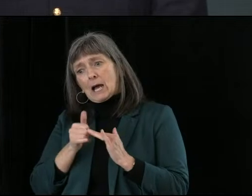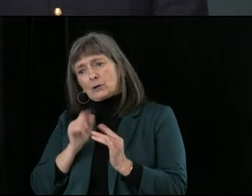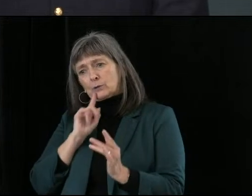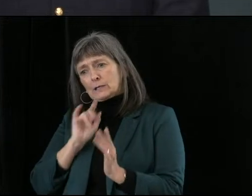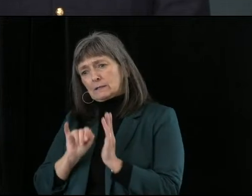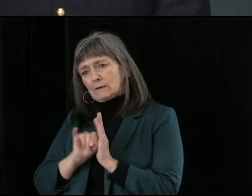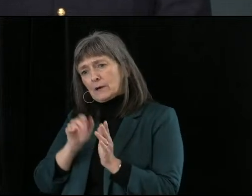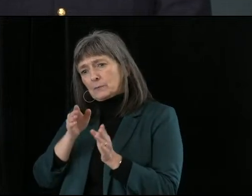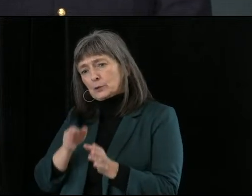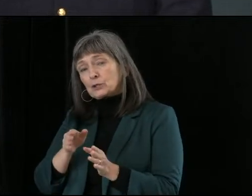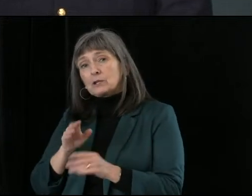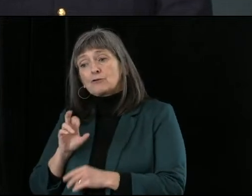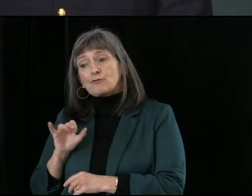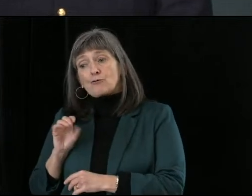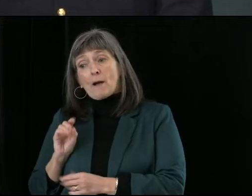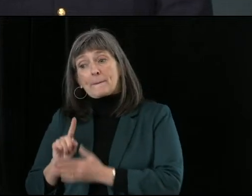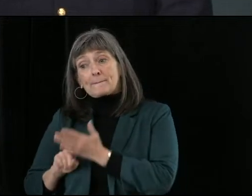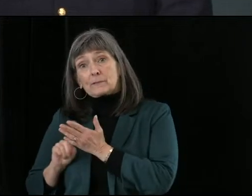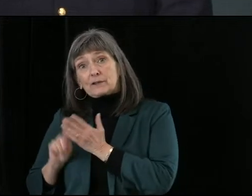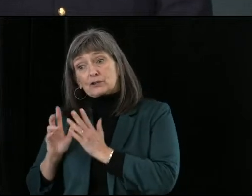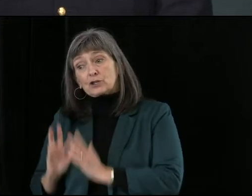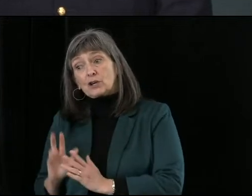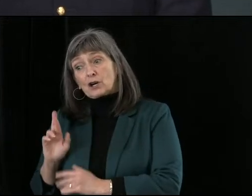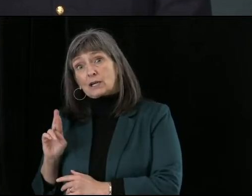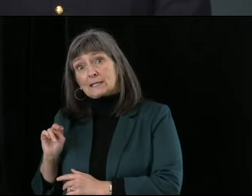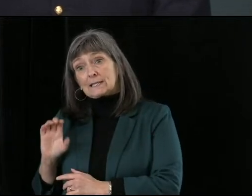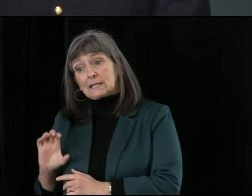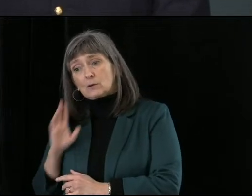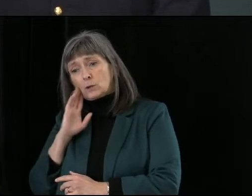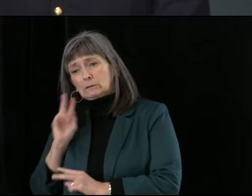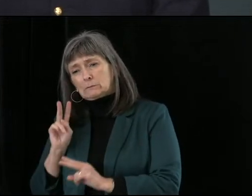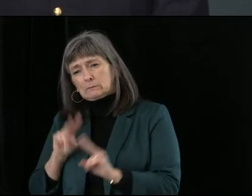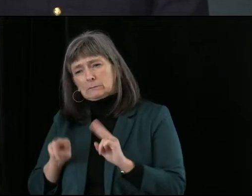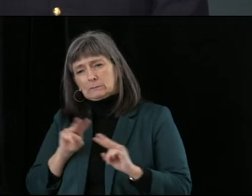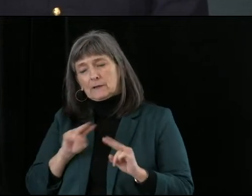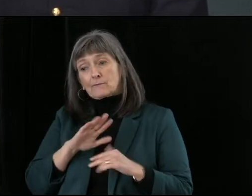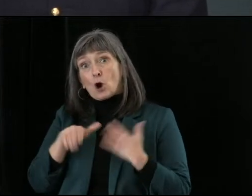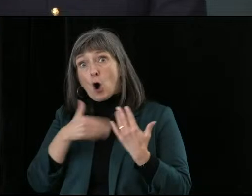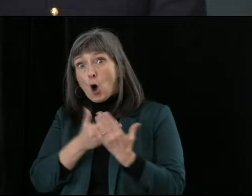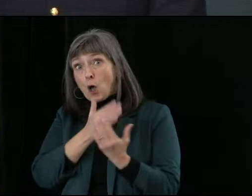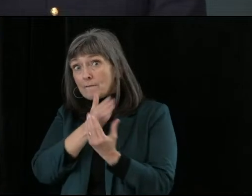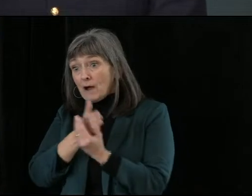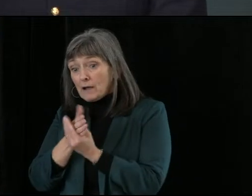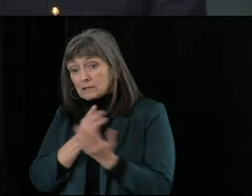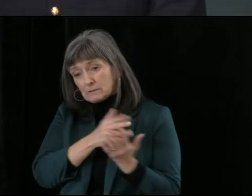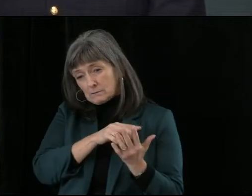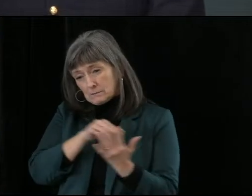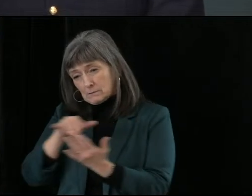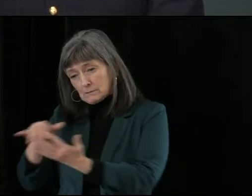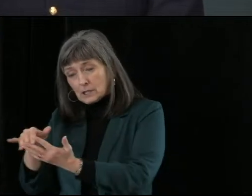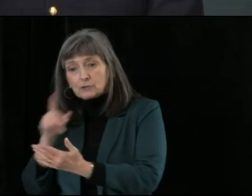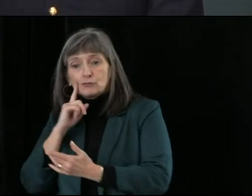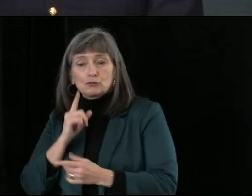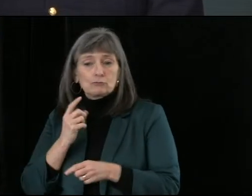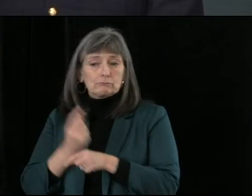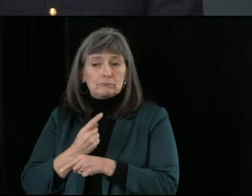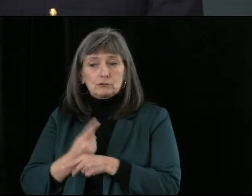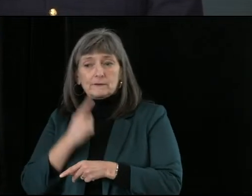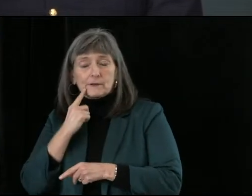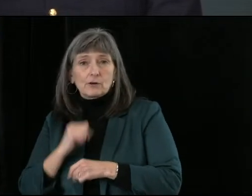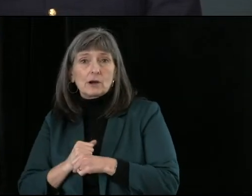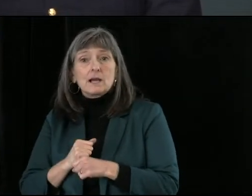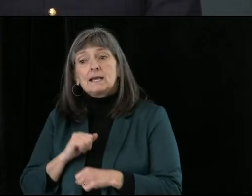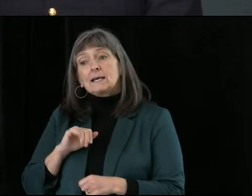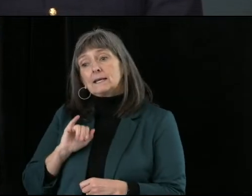a crime analyst at the RNC assesses all files for elements of IPV.